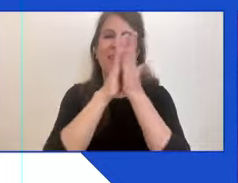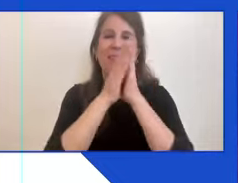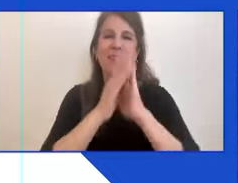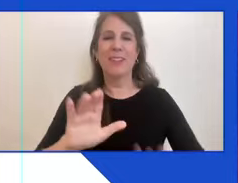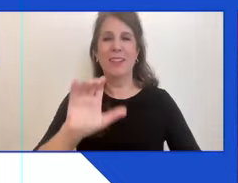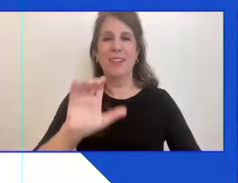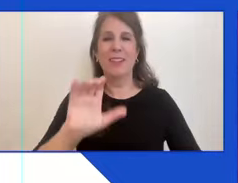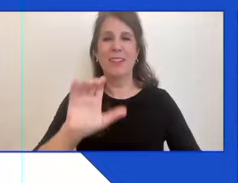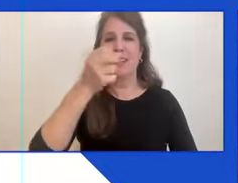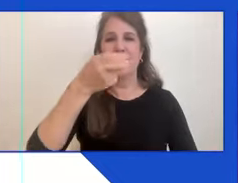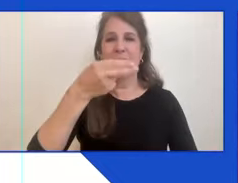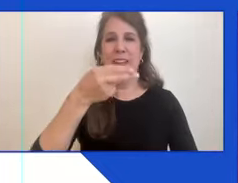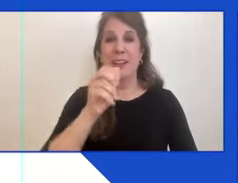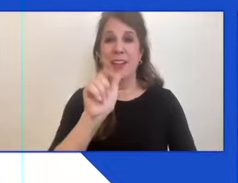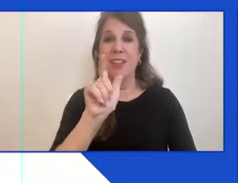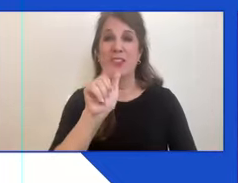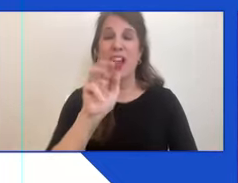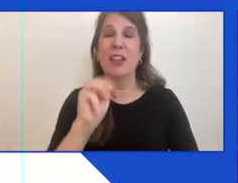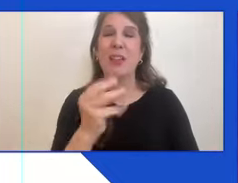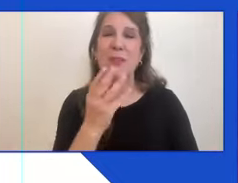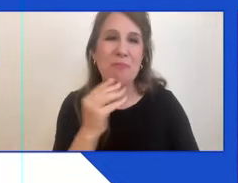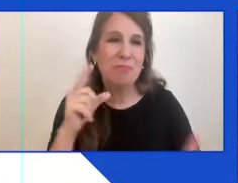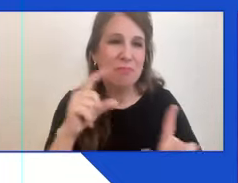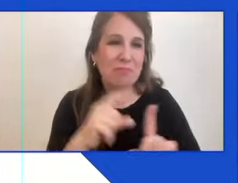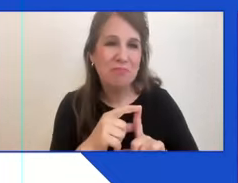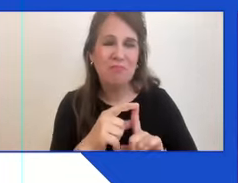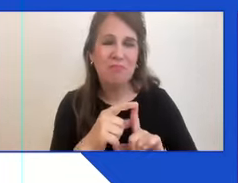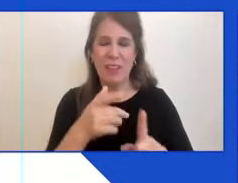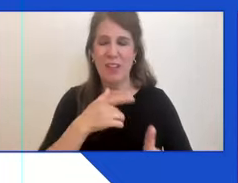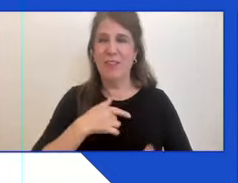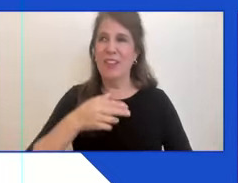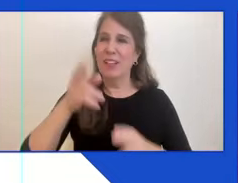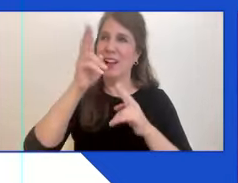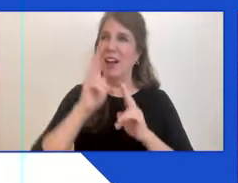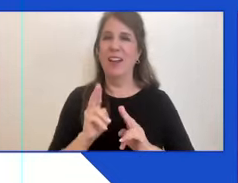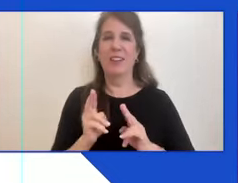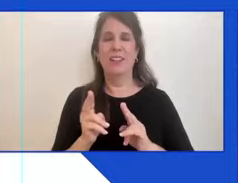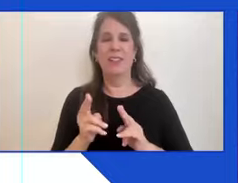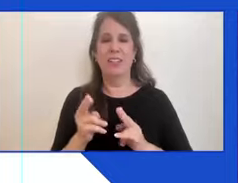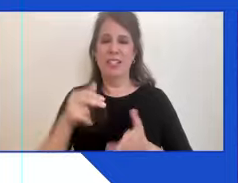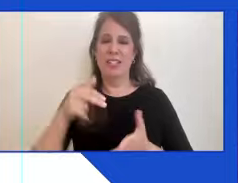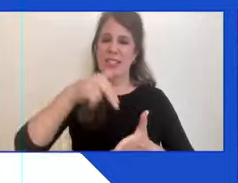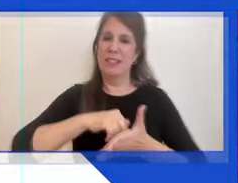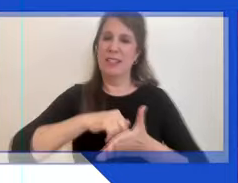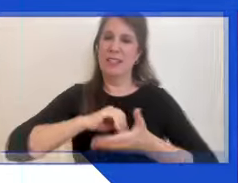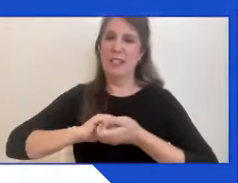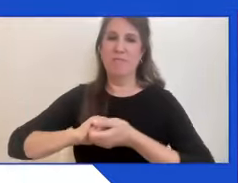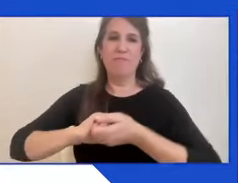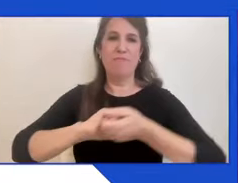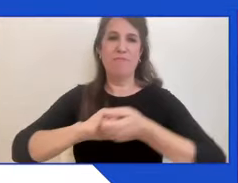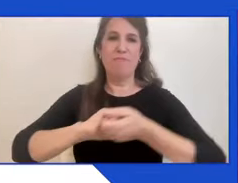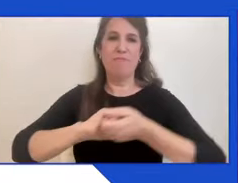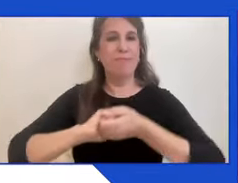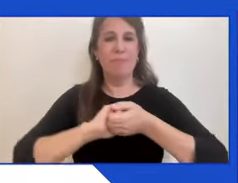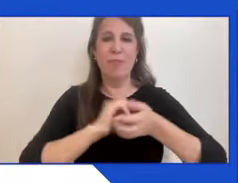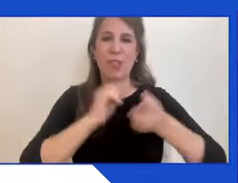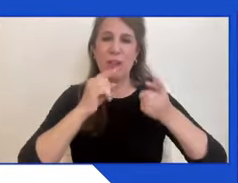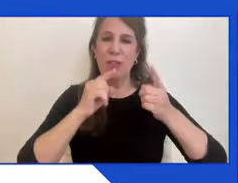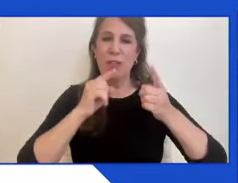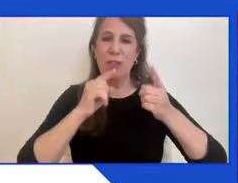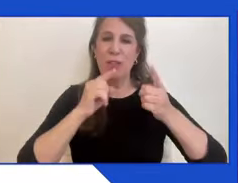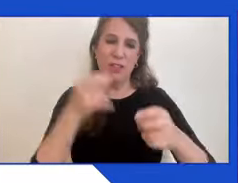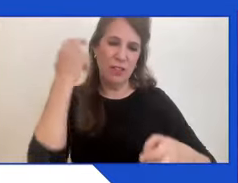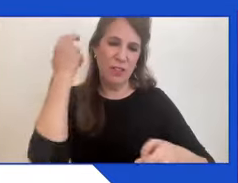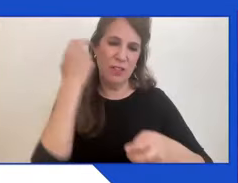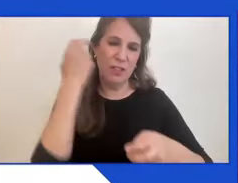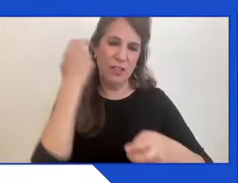What an honor and a blessing to stand with you in solidarity during this very difficult moment for the